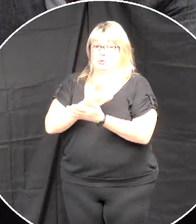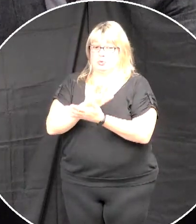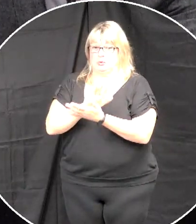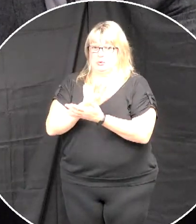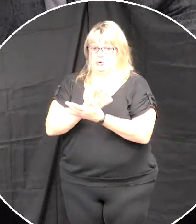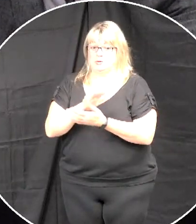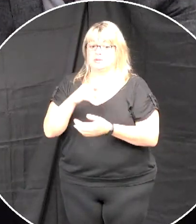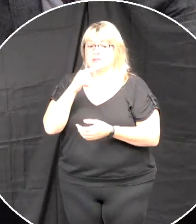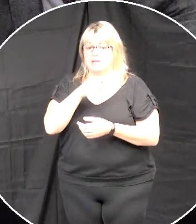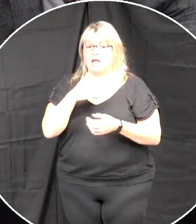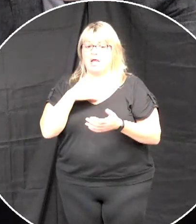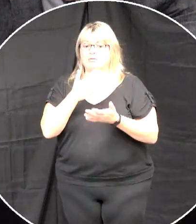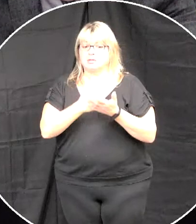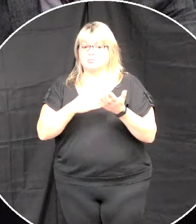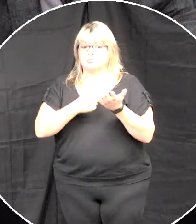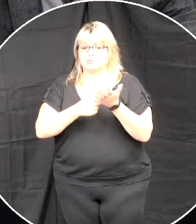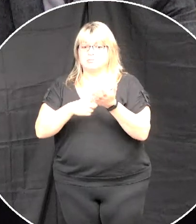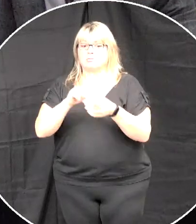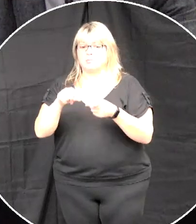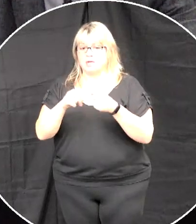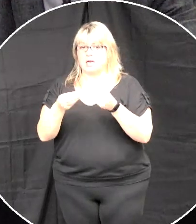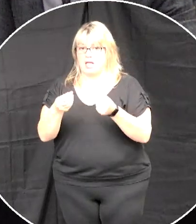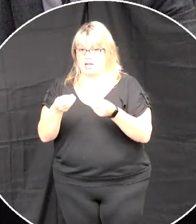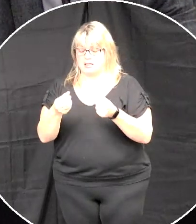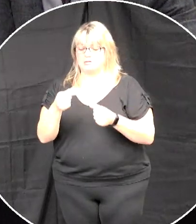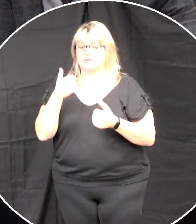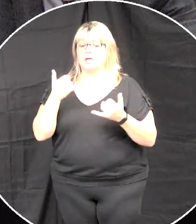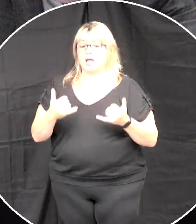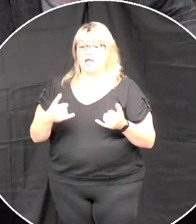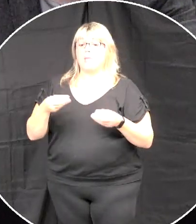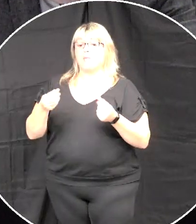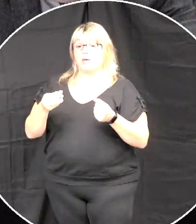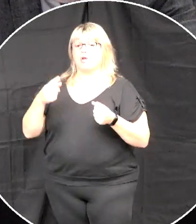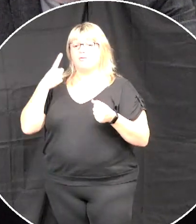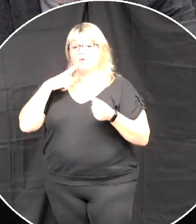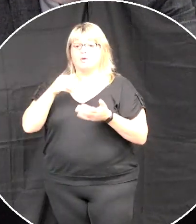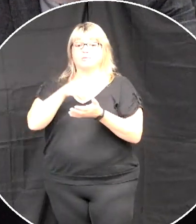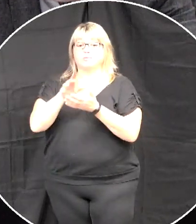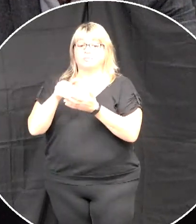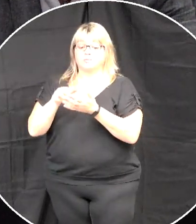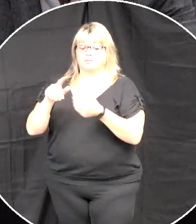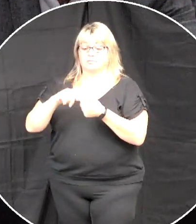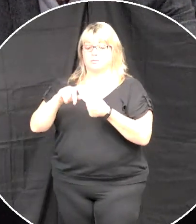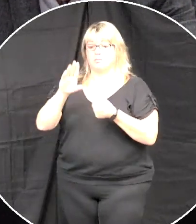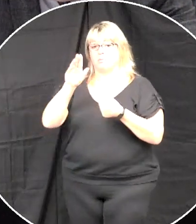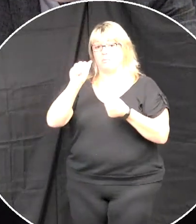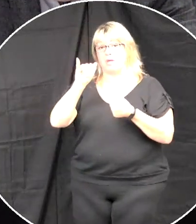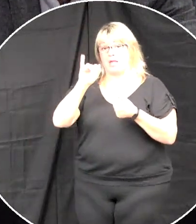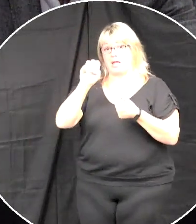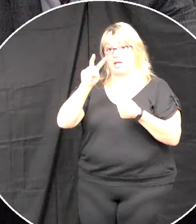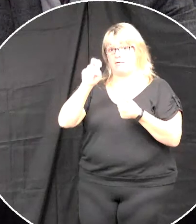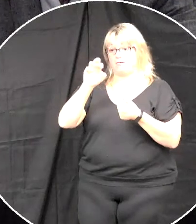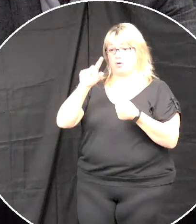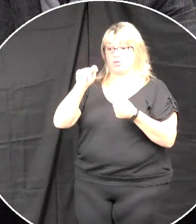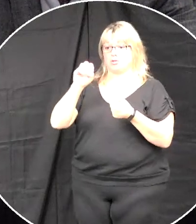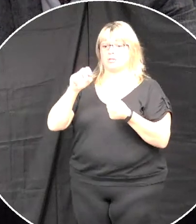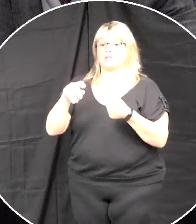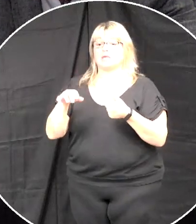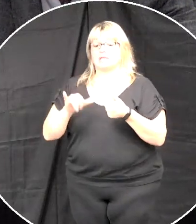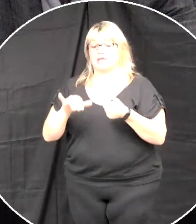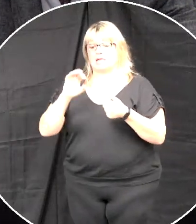Intermediate. So the properties for disposition today are Bayvert Primary. This particular